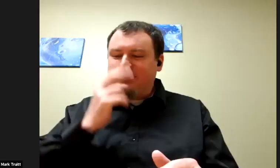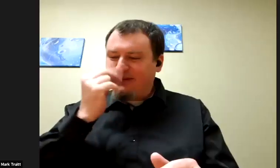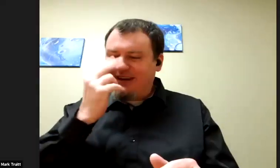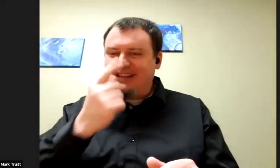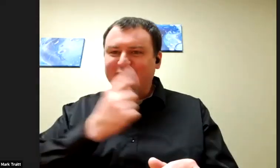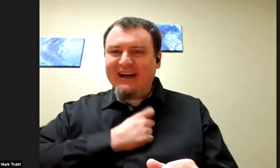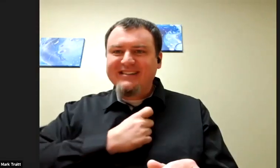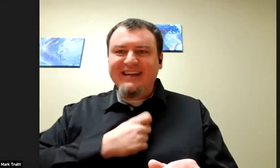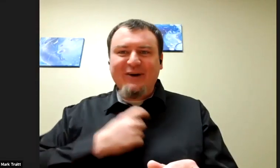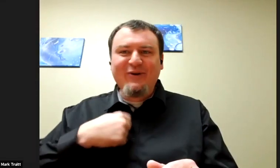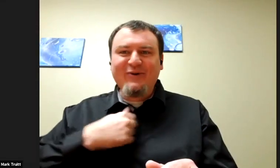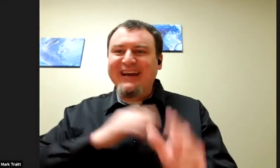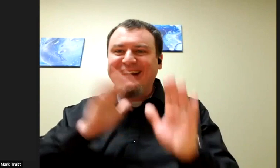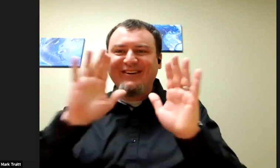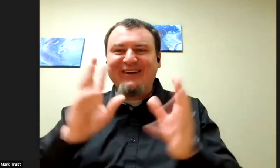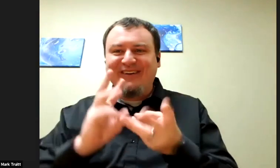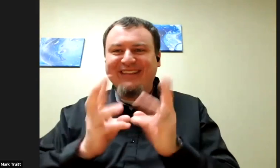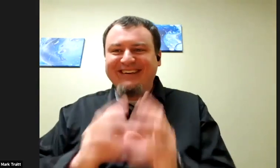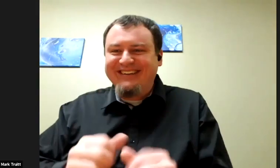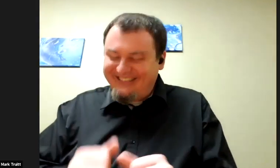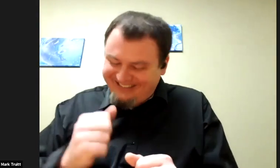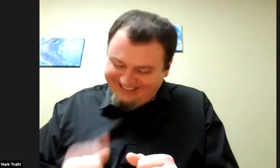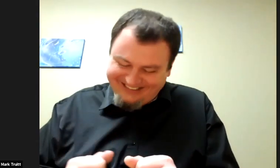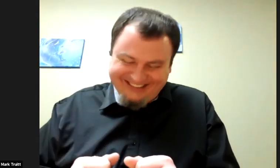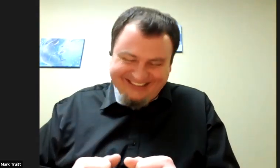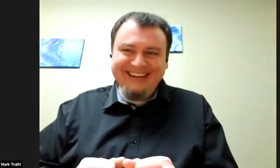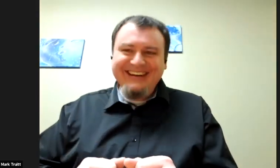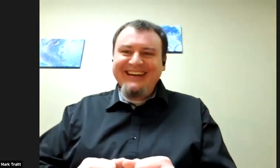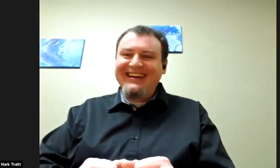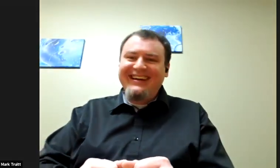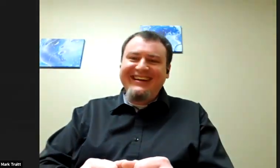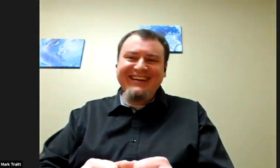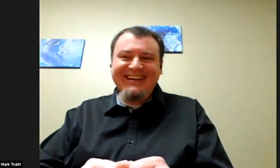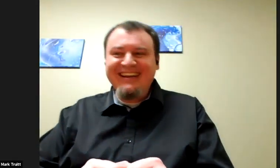You know, it's funny that you asked that. We had great weather.